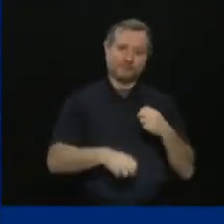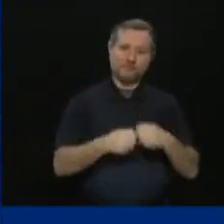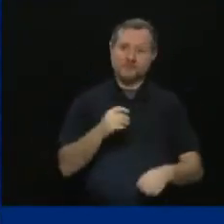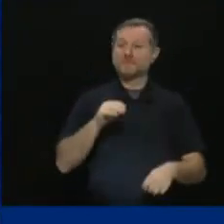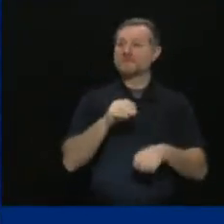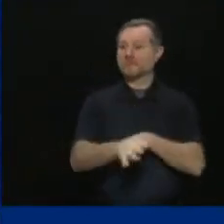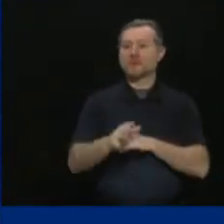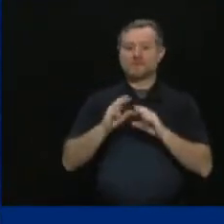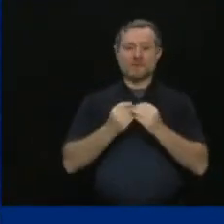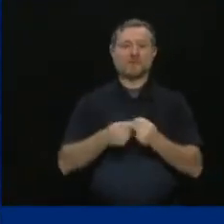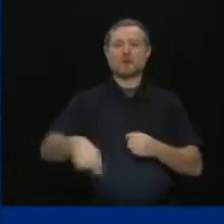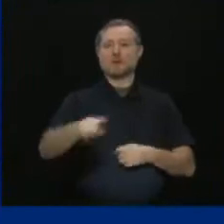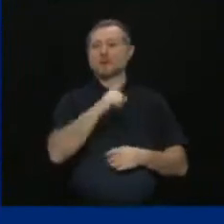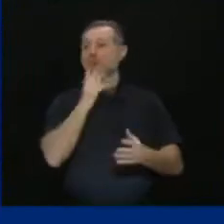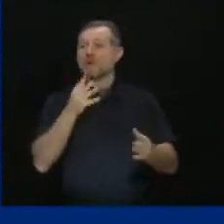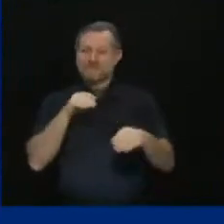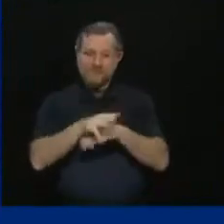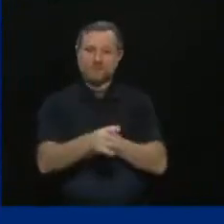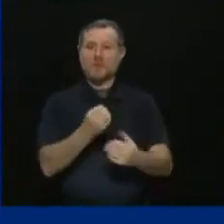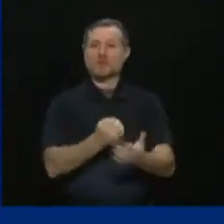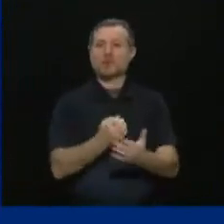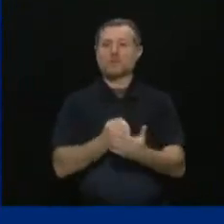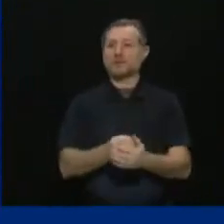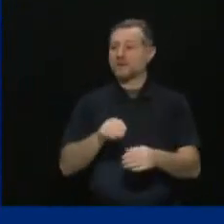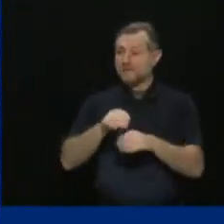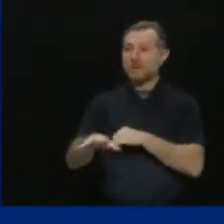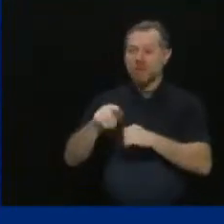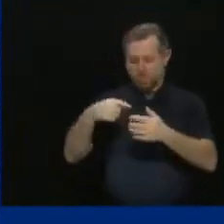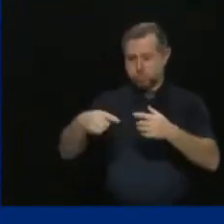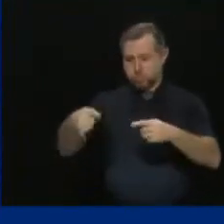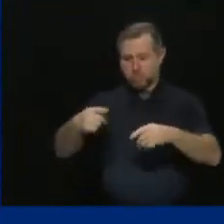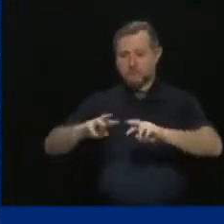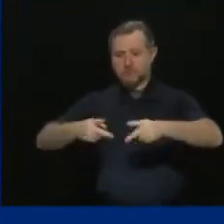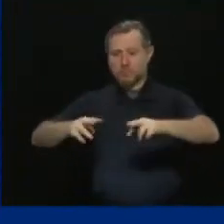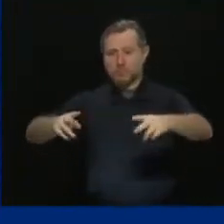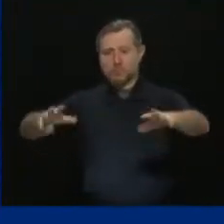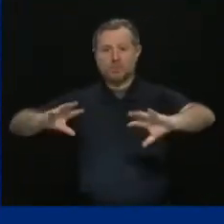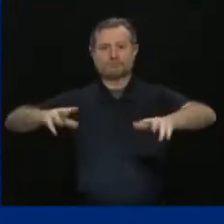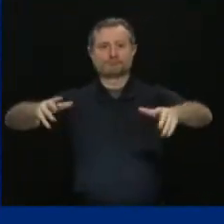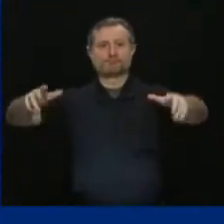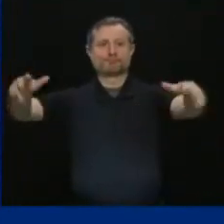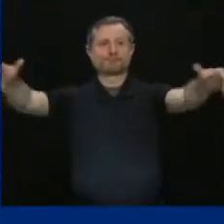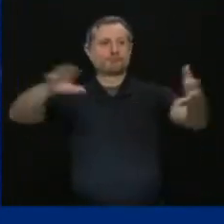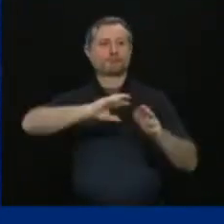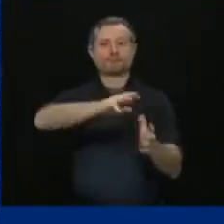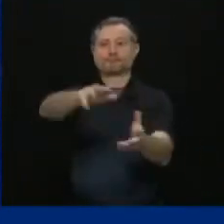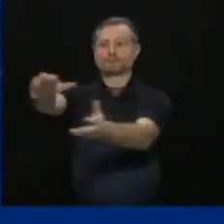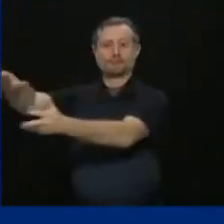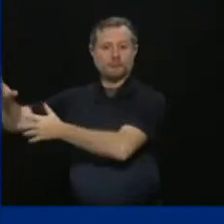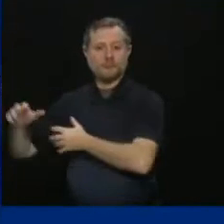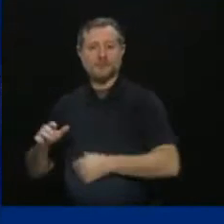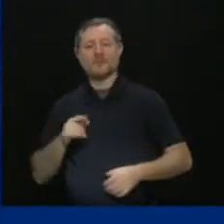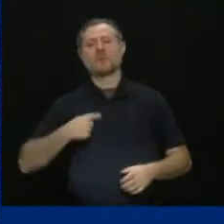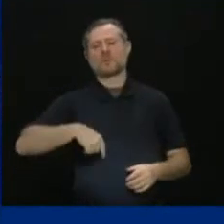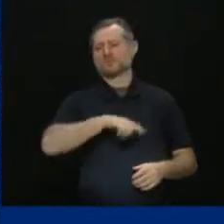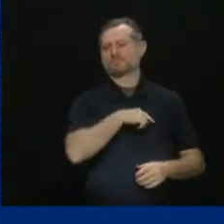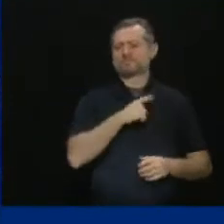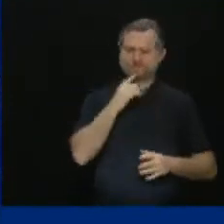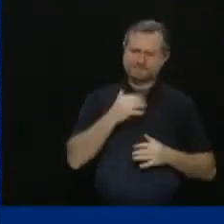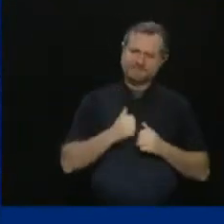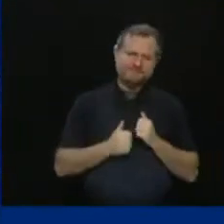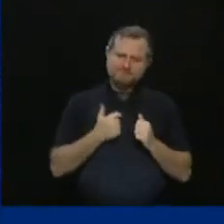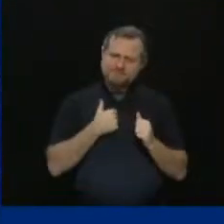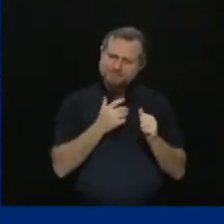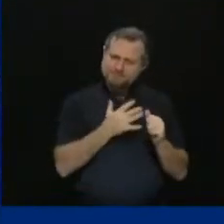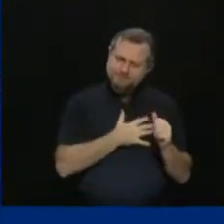it affects productivity at work. There's a ripple effect to this crisis. And that's why, as much as we mourn each individual, and we'll continue to do so,